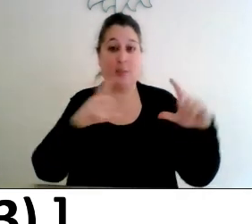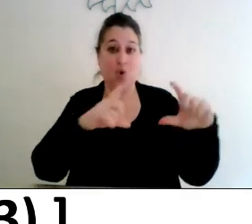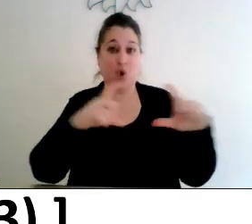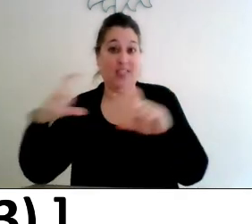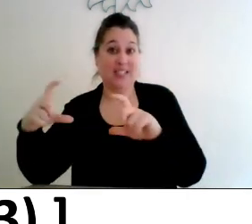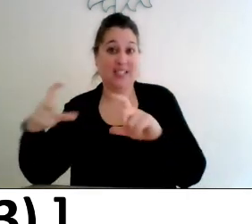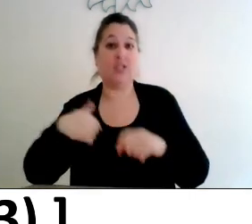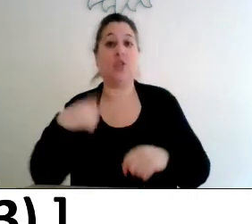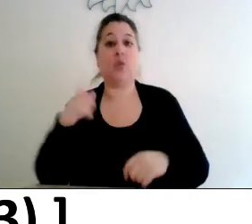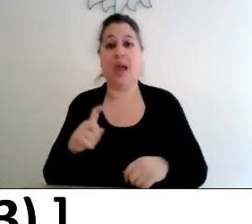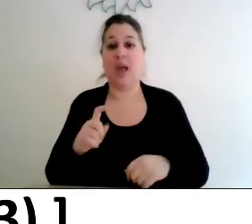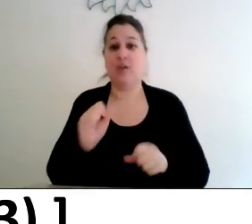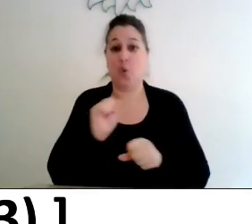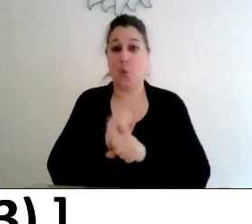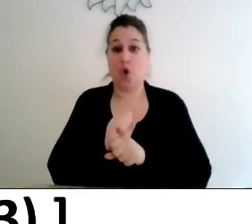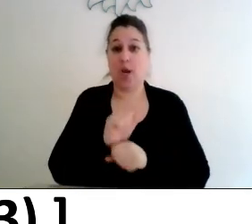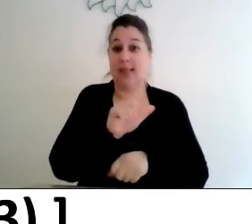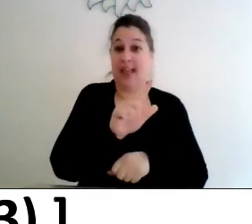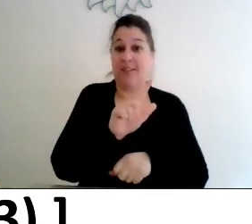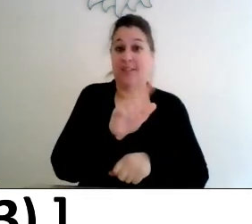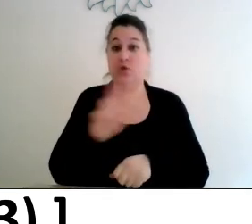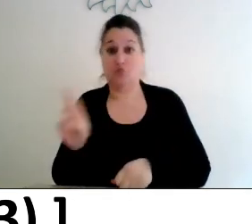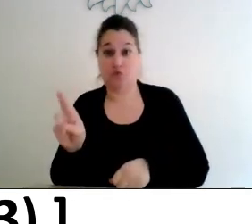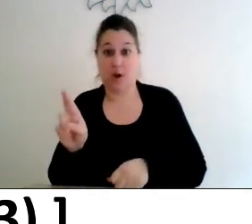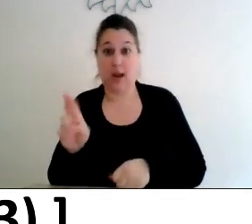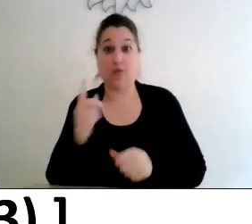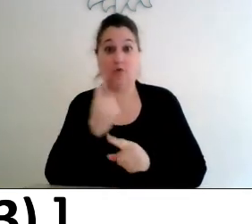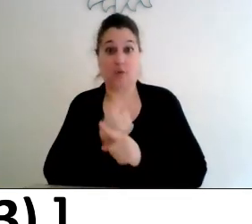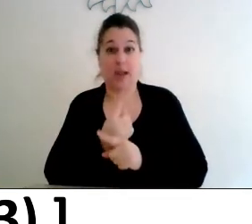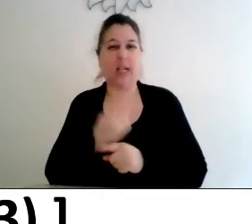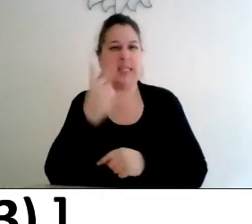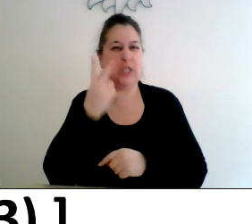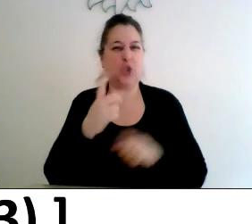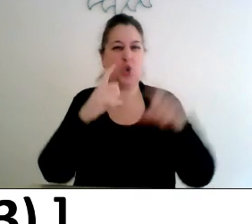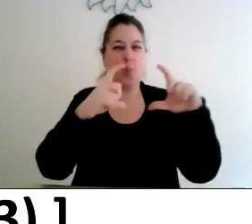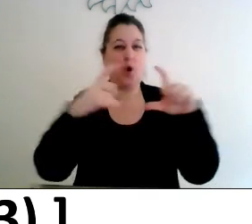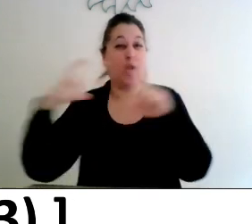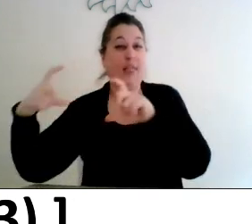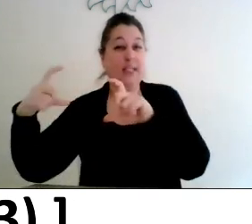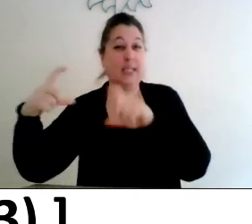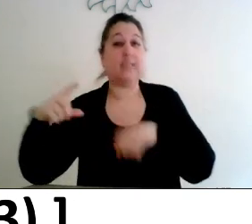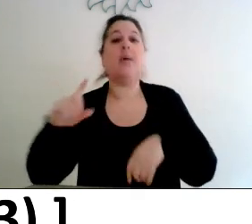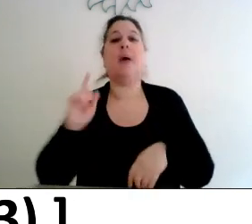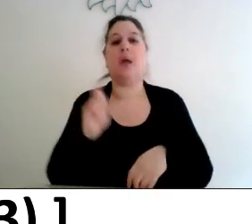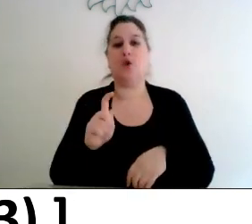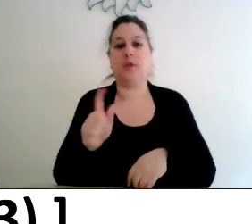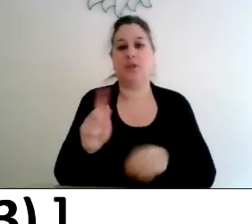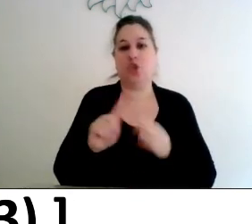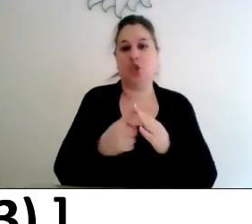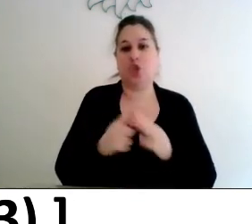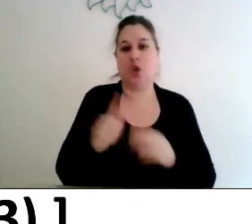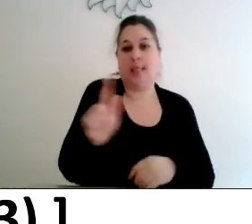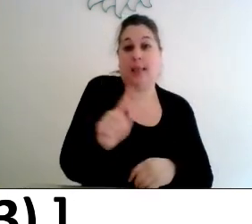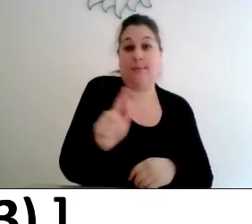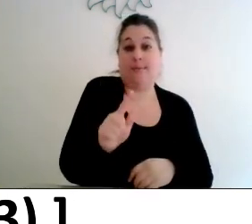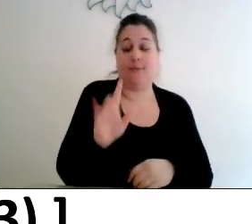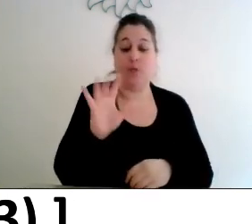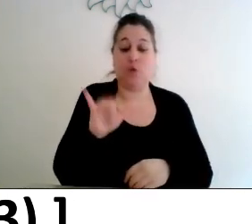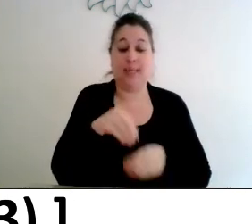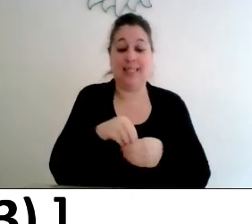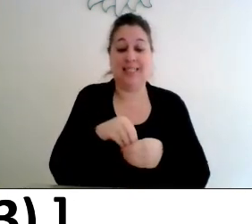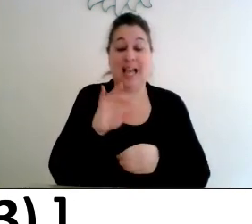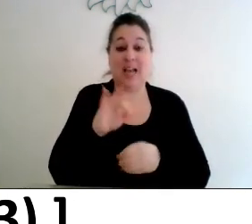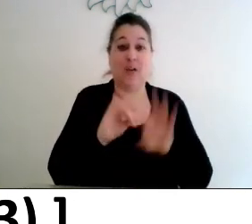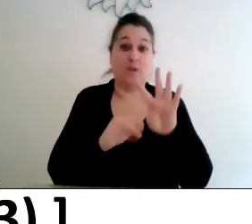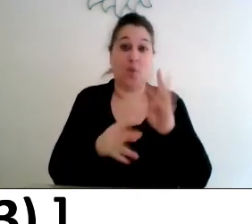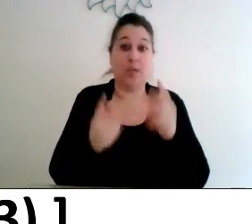two parentheses, but which one to do? Left to right. Okay, so I'm gonna do 4 times 2, which is 8. Okay, then bring everything else